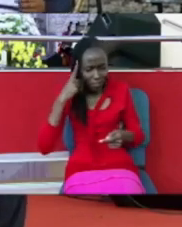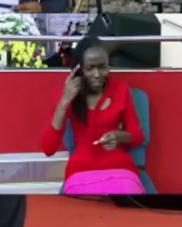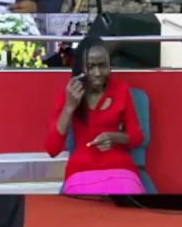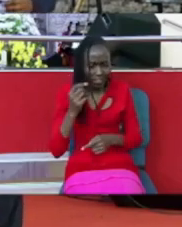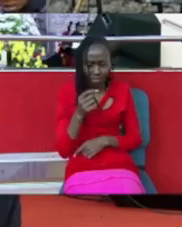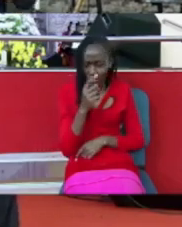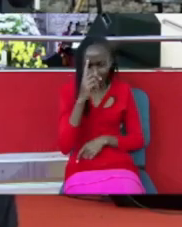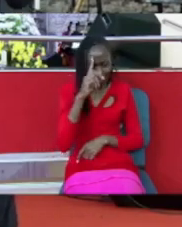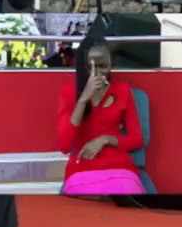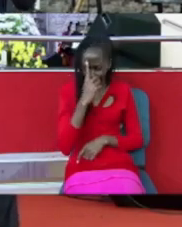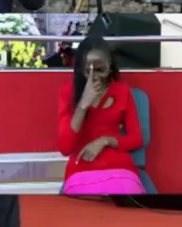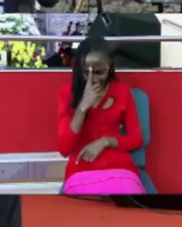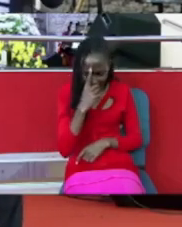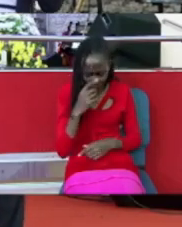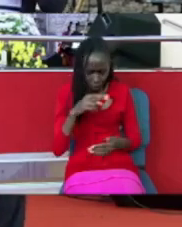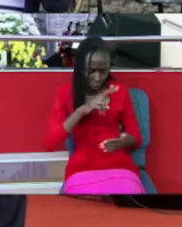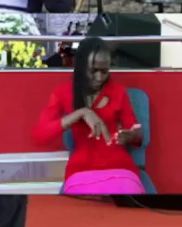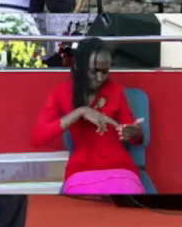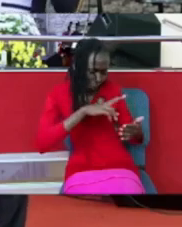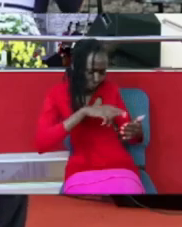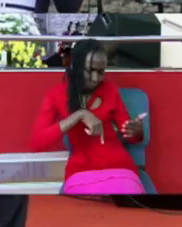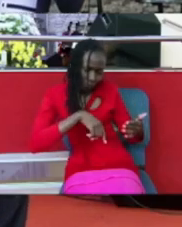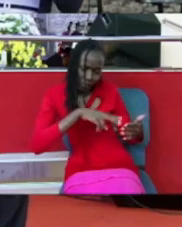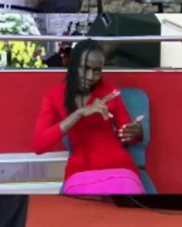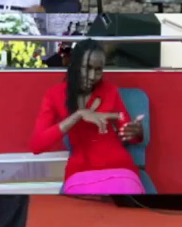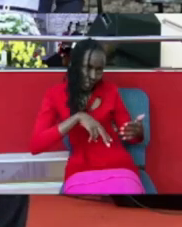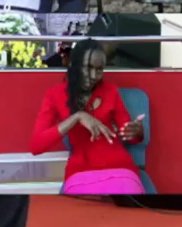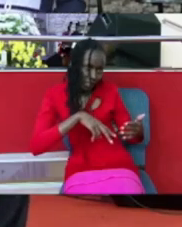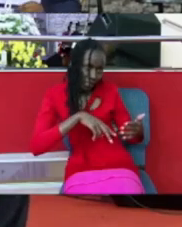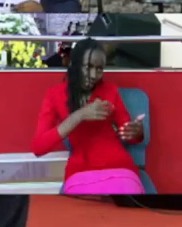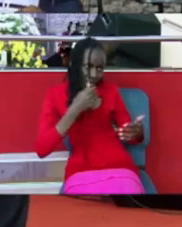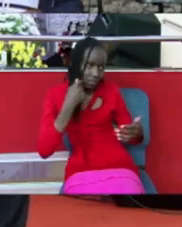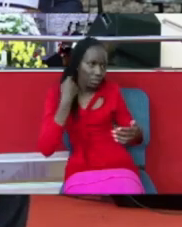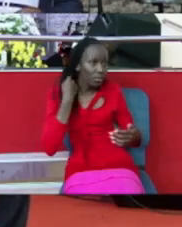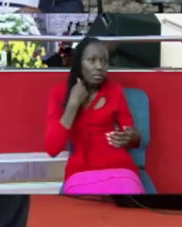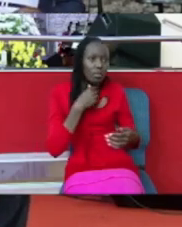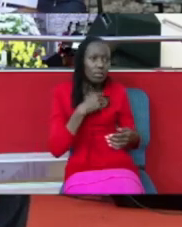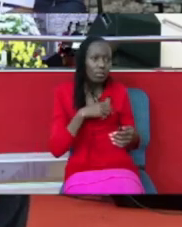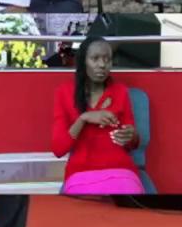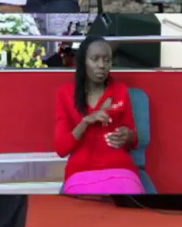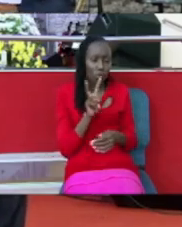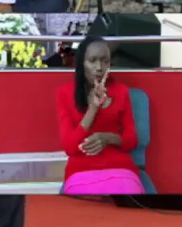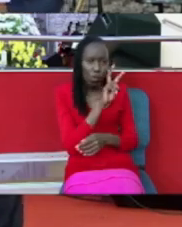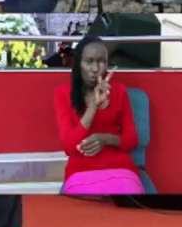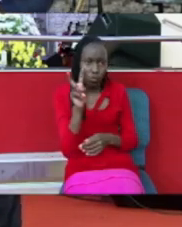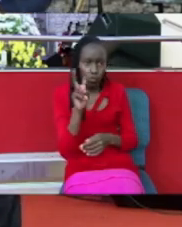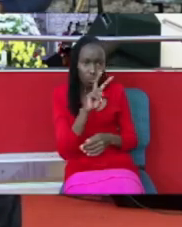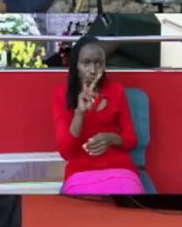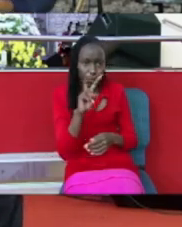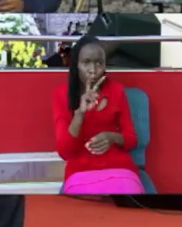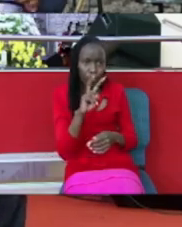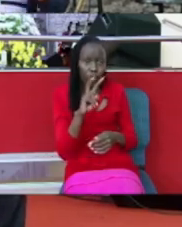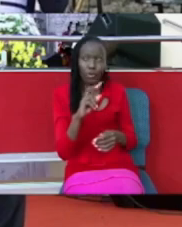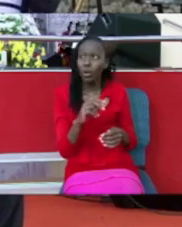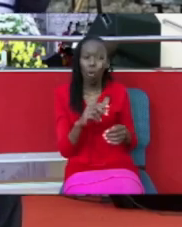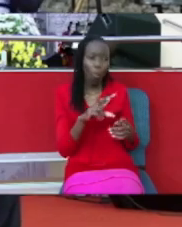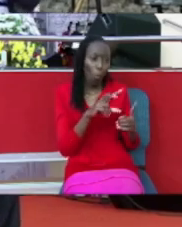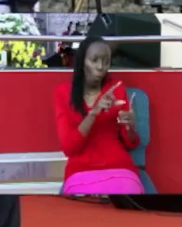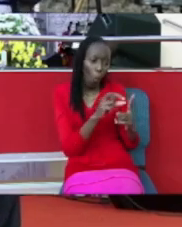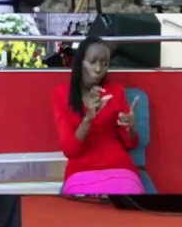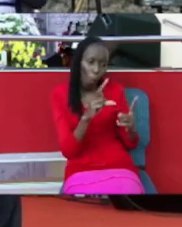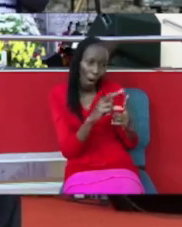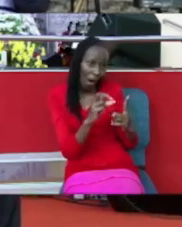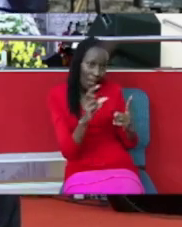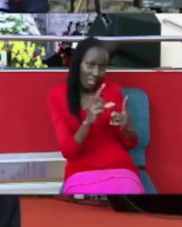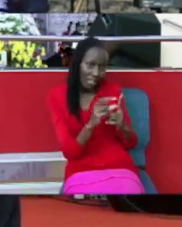reading. Ukitafakari kwa makini kuhusu unayoyasoma. Look for the key phrases and words. Hebu tafuta